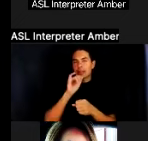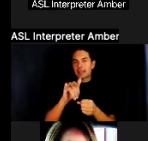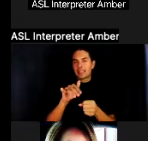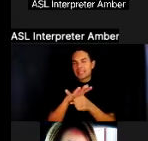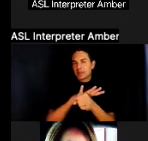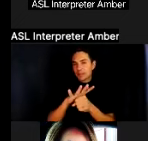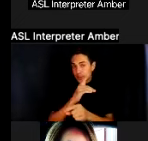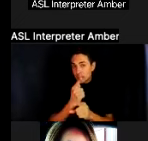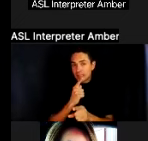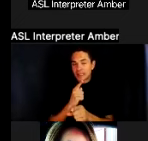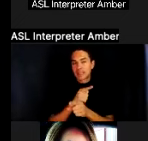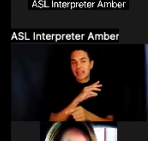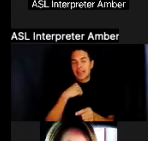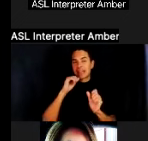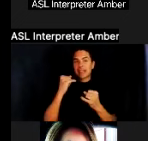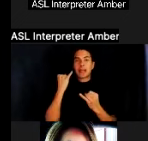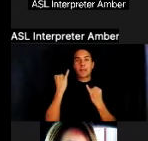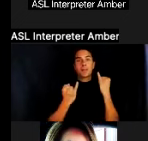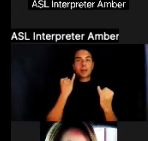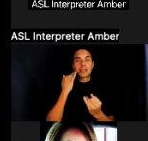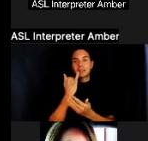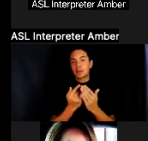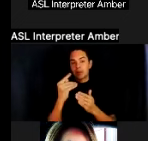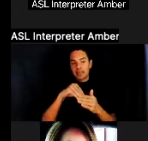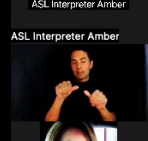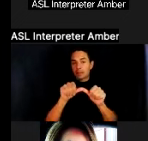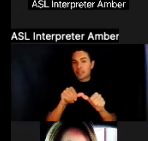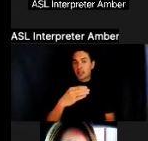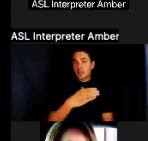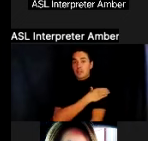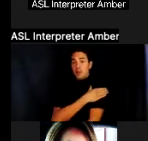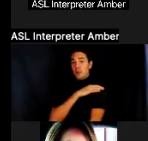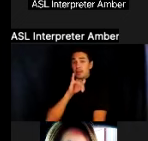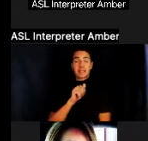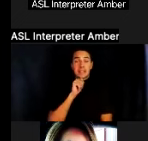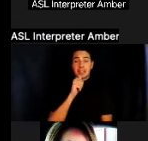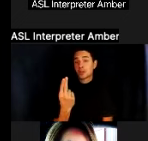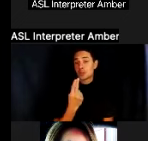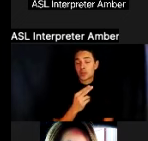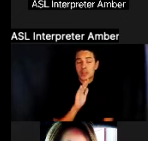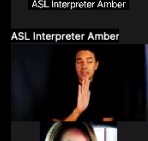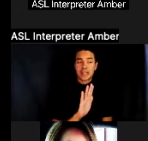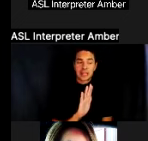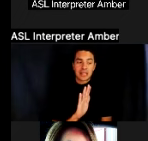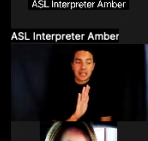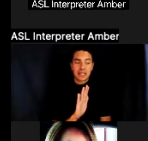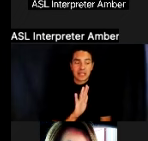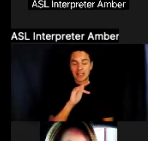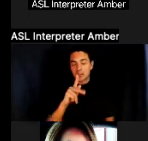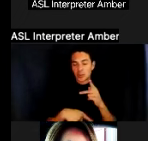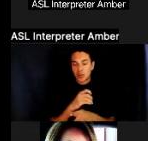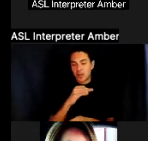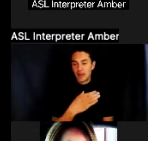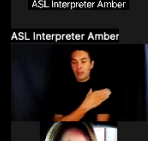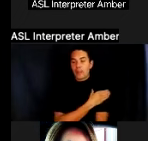right? And then I can imagine that if there's someone in a position of power that like uses their that sort of power